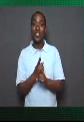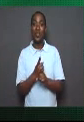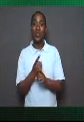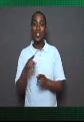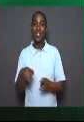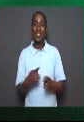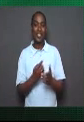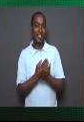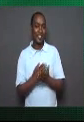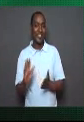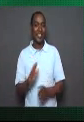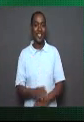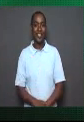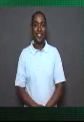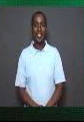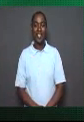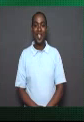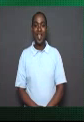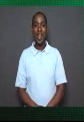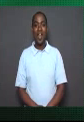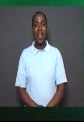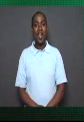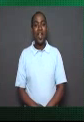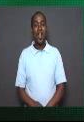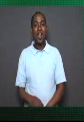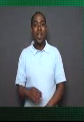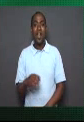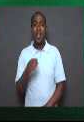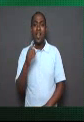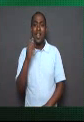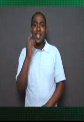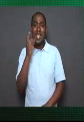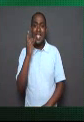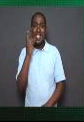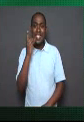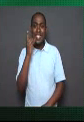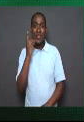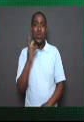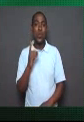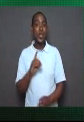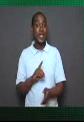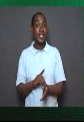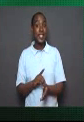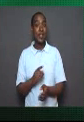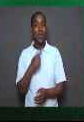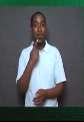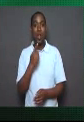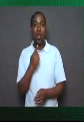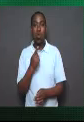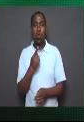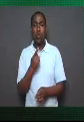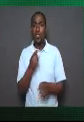Third, if dentists are available in your community, schedule